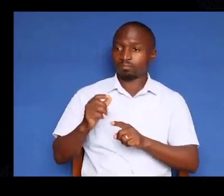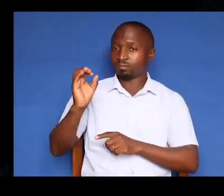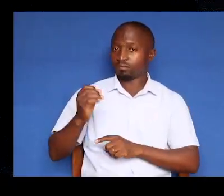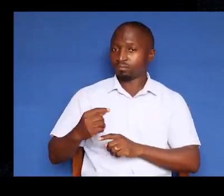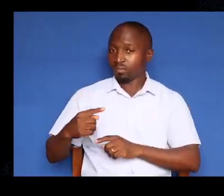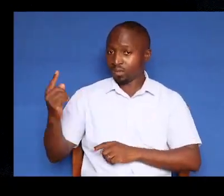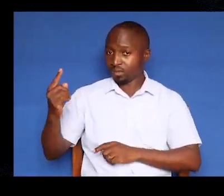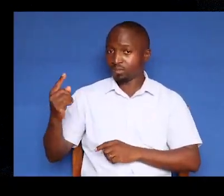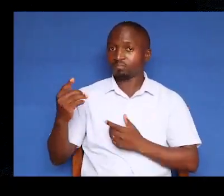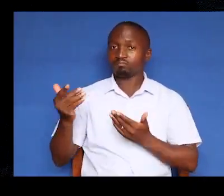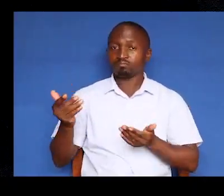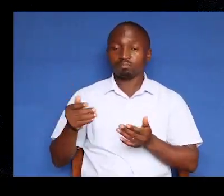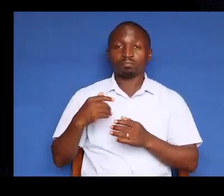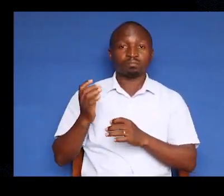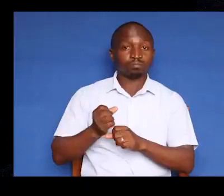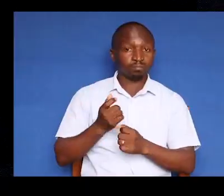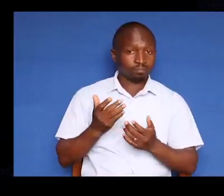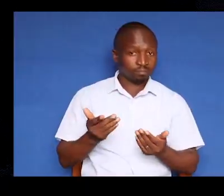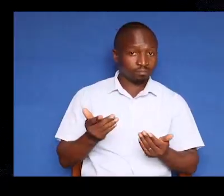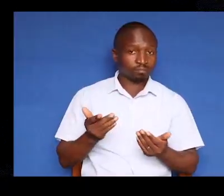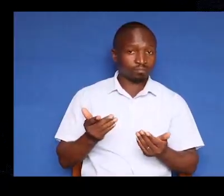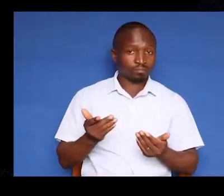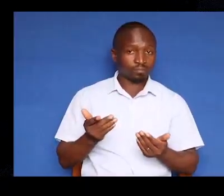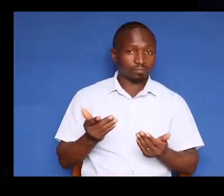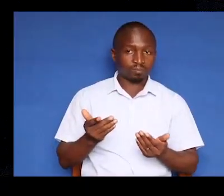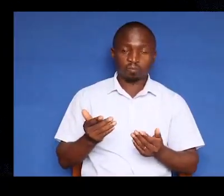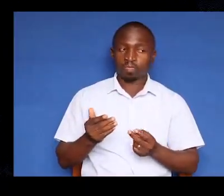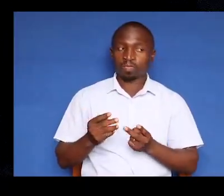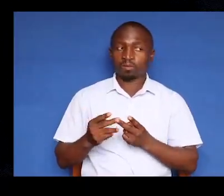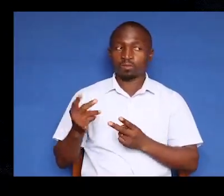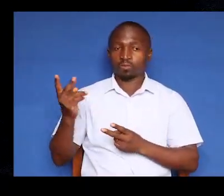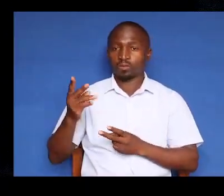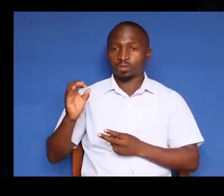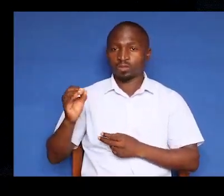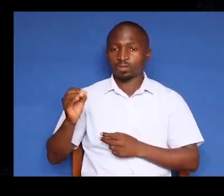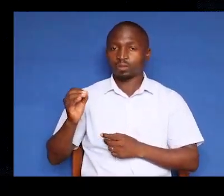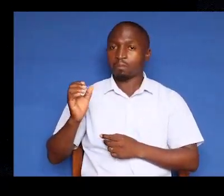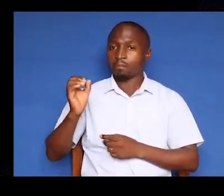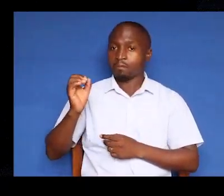100%. Here we get 20,000.